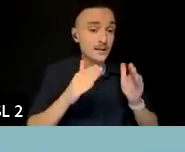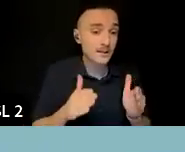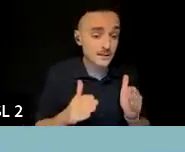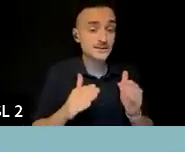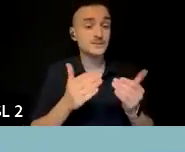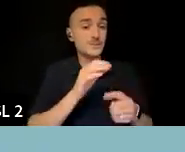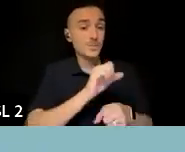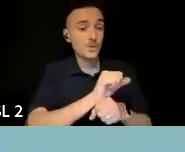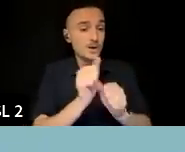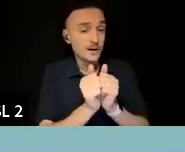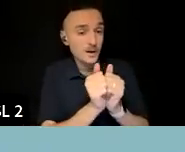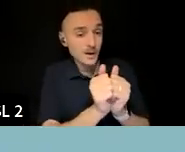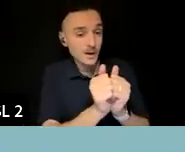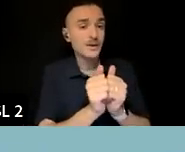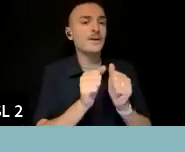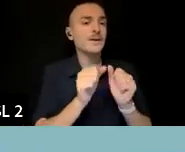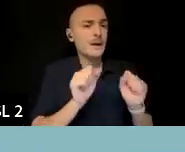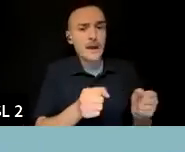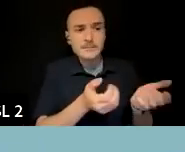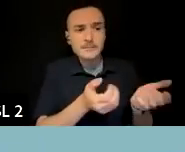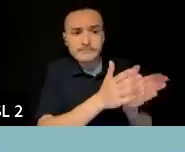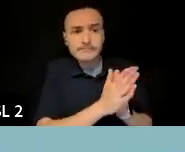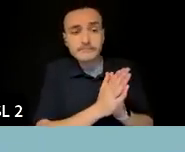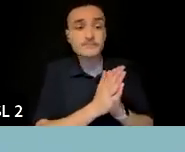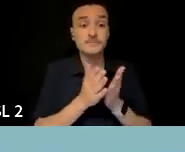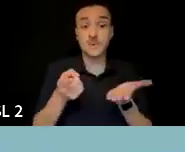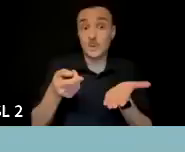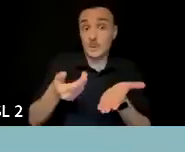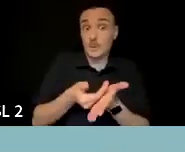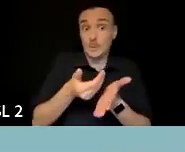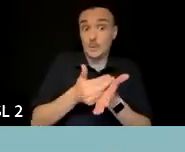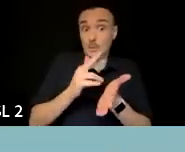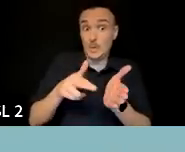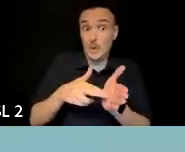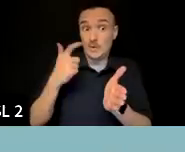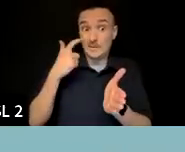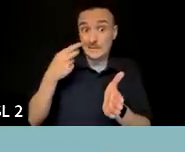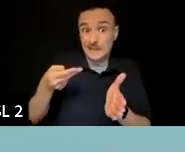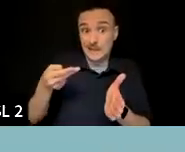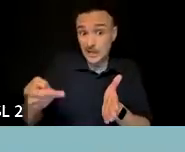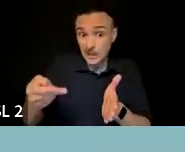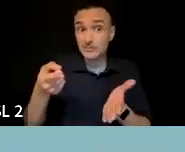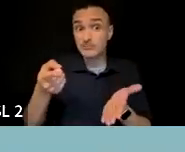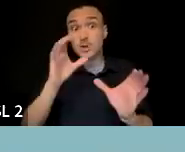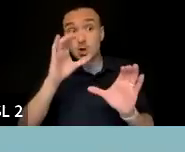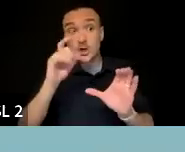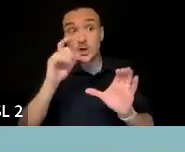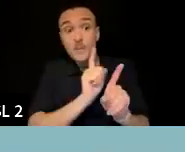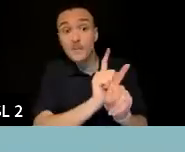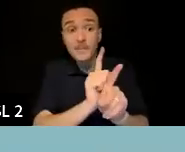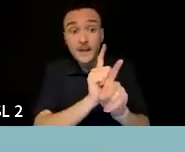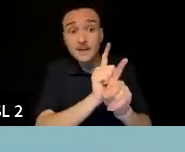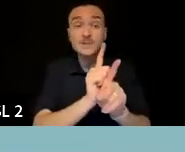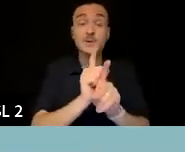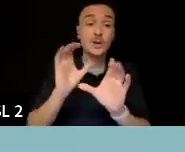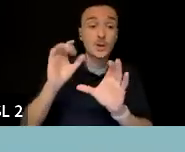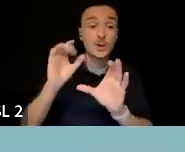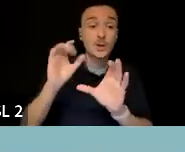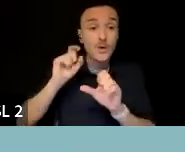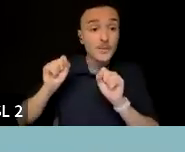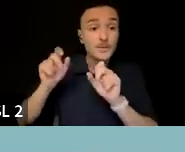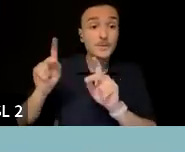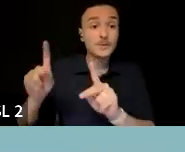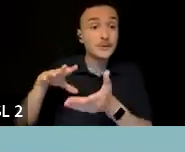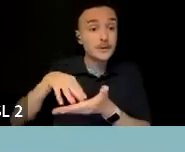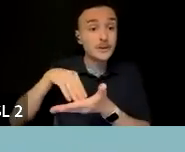roles, take advantage of available resources and seek mentorship opportunities. These can all help navigate that